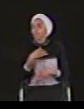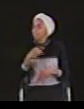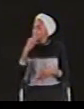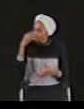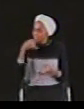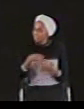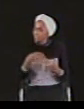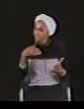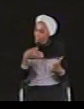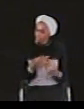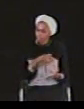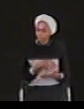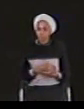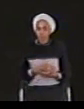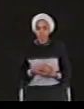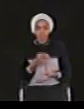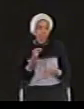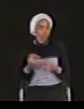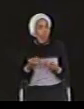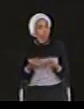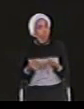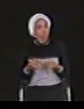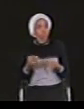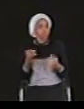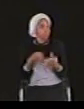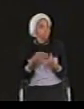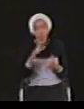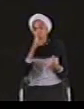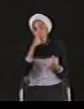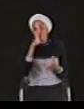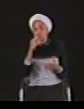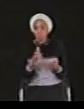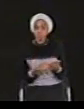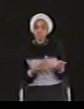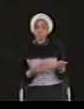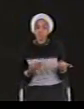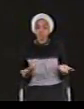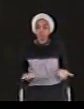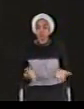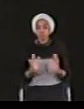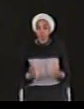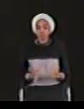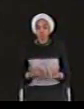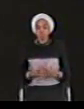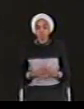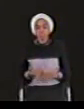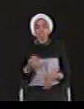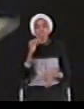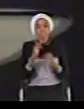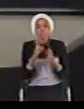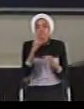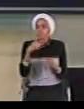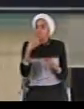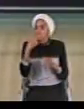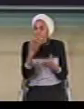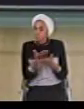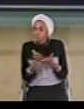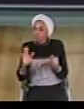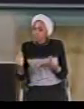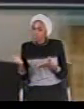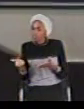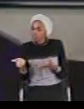say it again. If you did, you'll be a backslider. If you said something